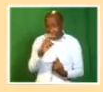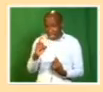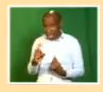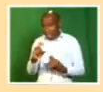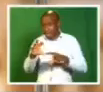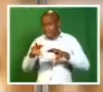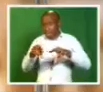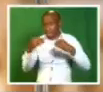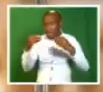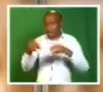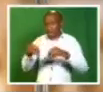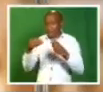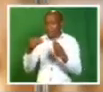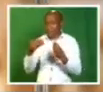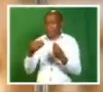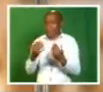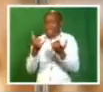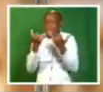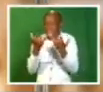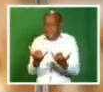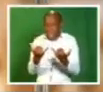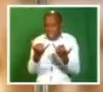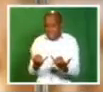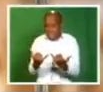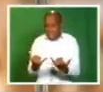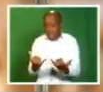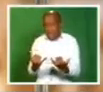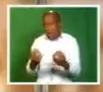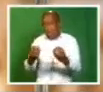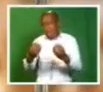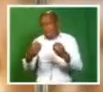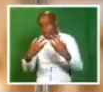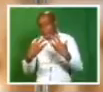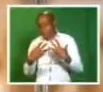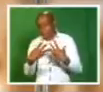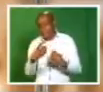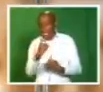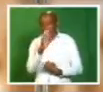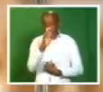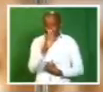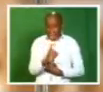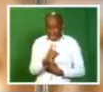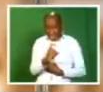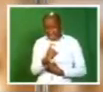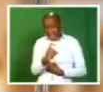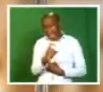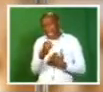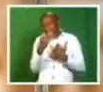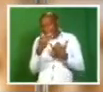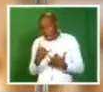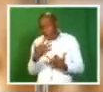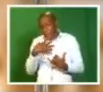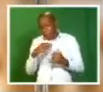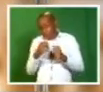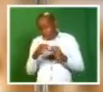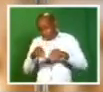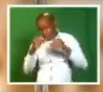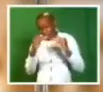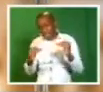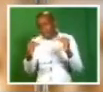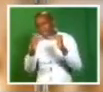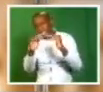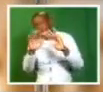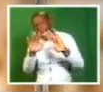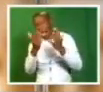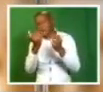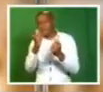x-intercept, this x-intercept. Now we are given the x-intercept, we need to find the equation. So what we can do, we